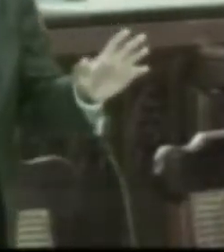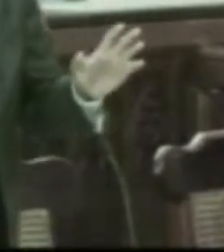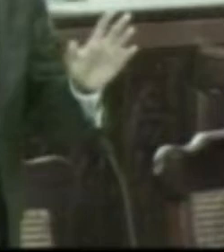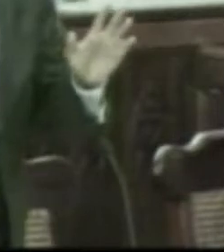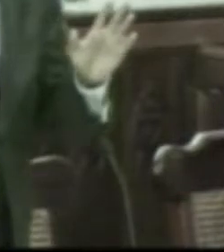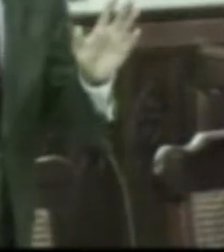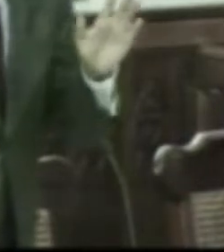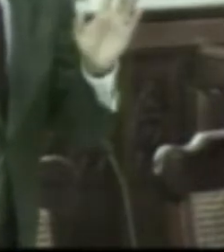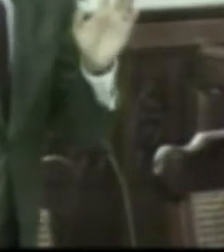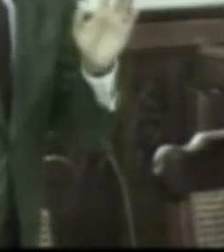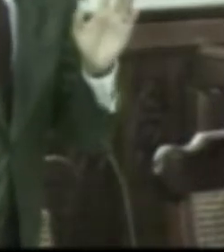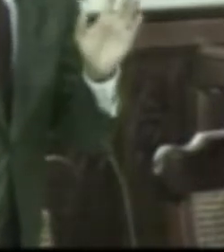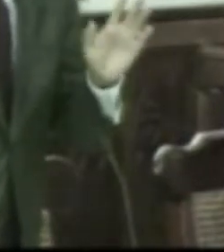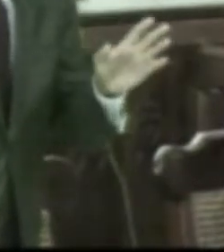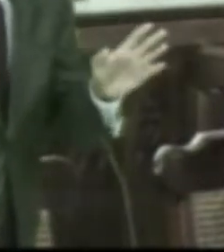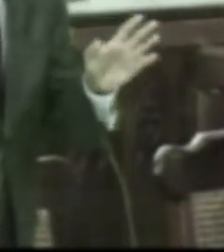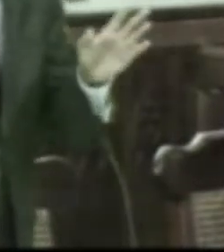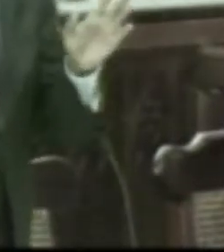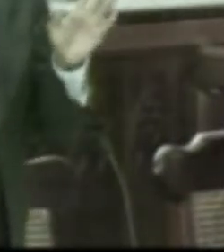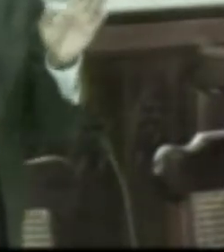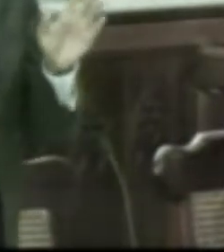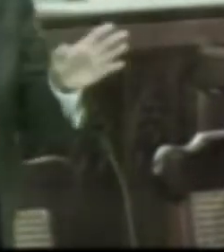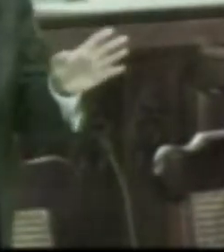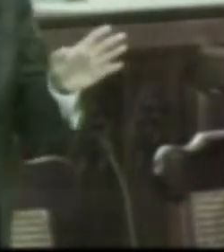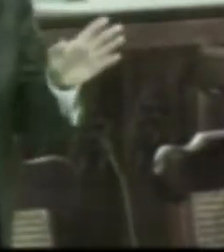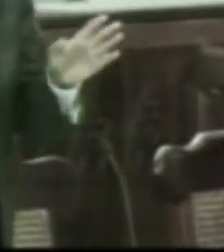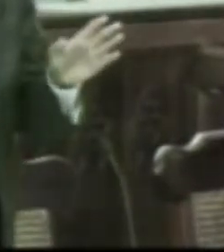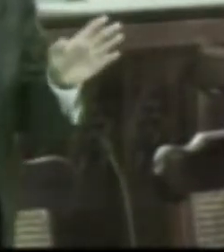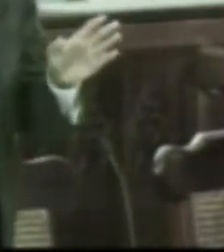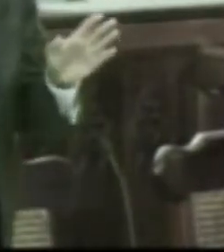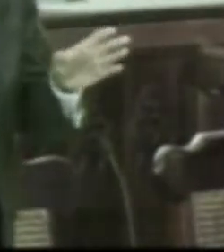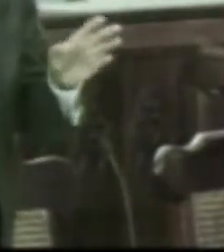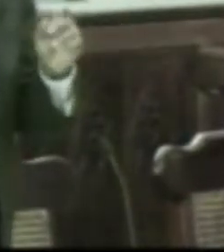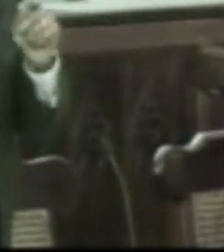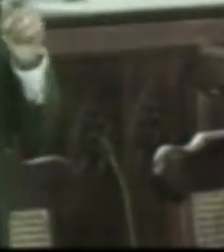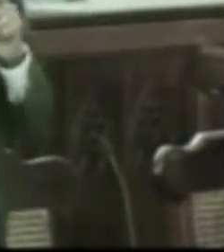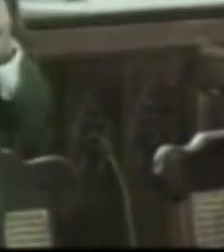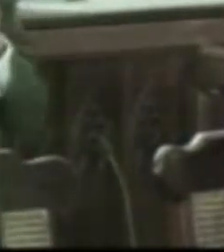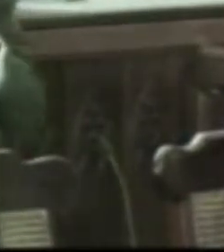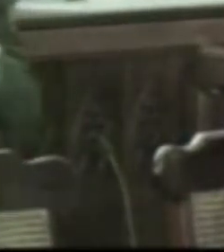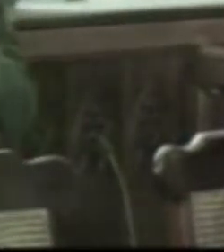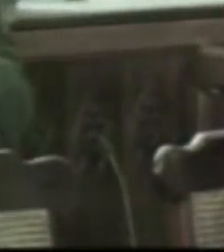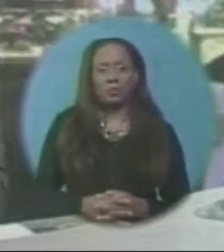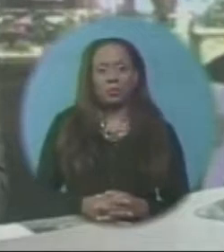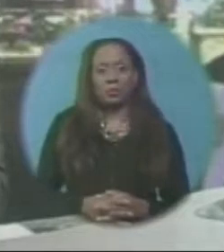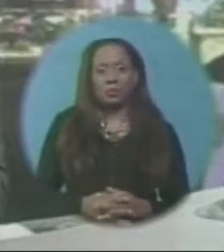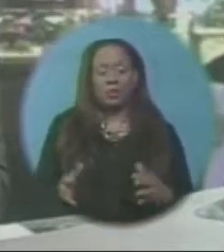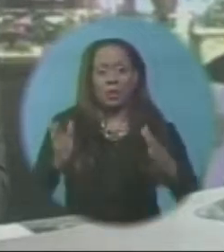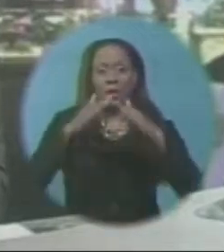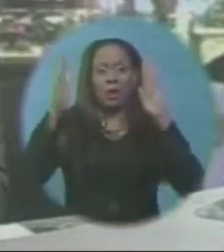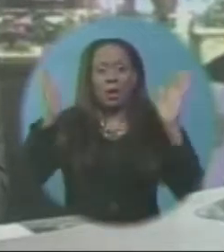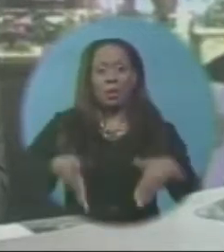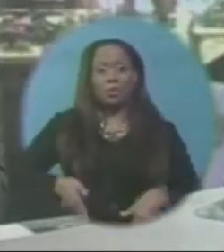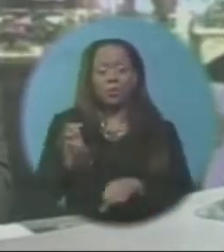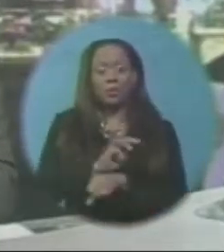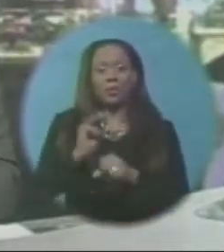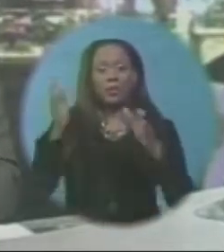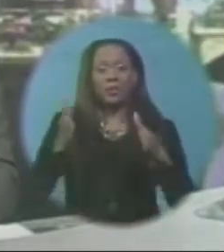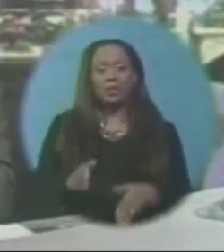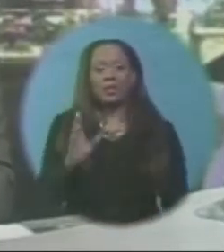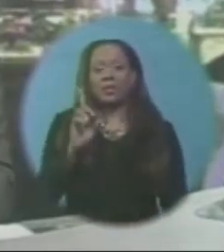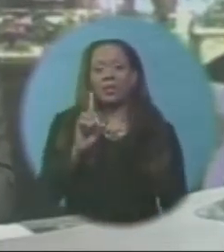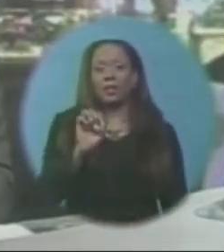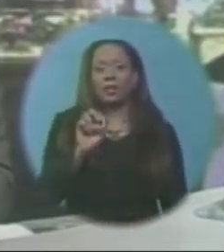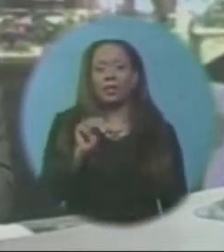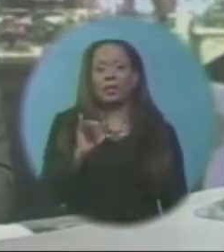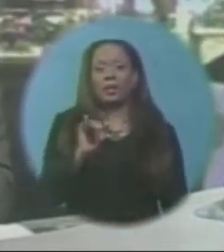separate and completely distinct fund in and of itself. Housing Minister Dennis Kelman